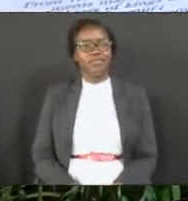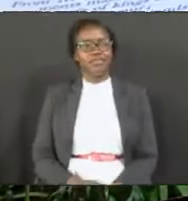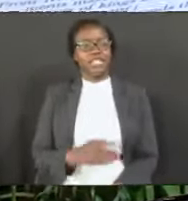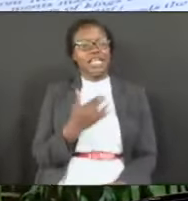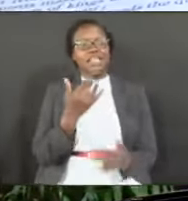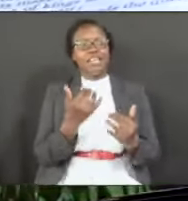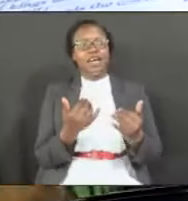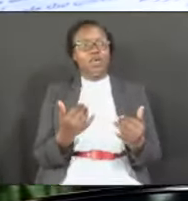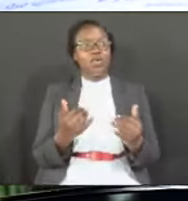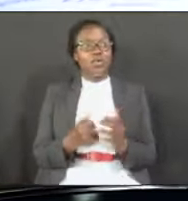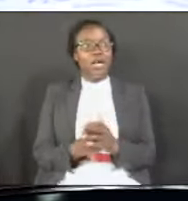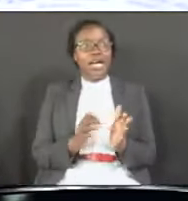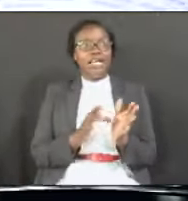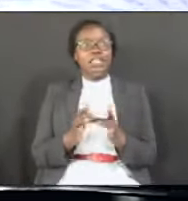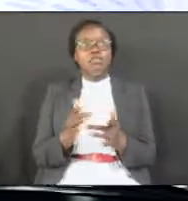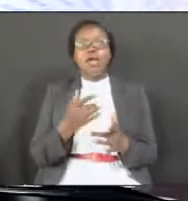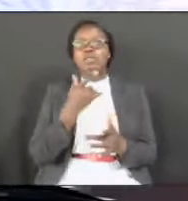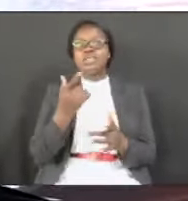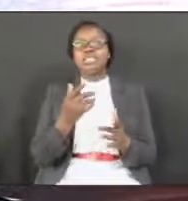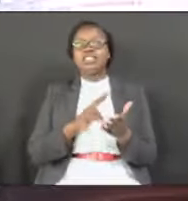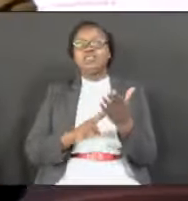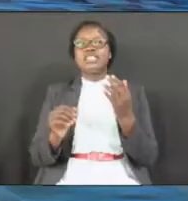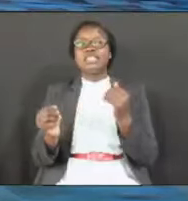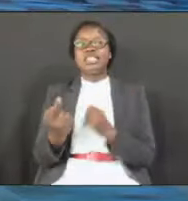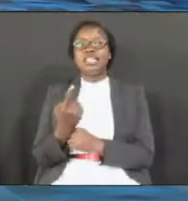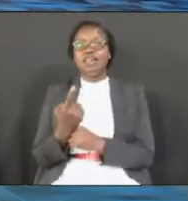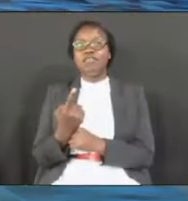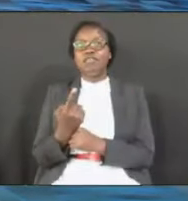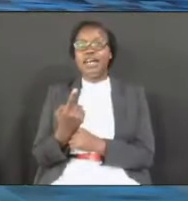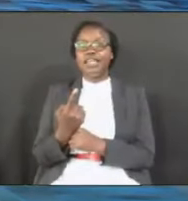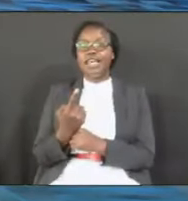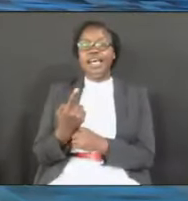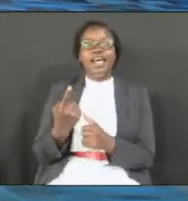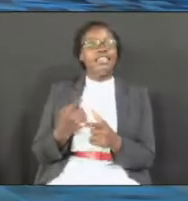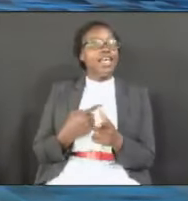Now, the Bible says in verse number 11,